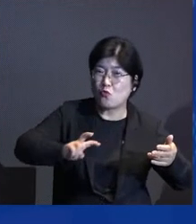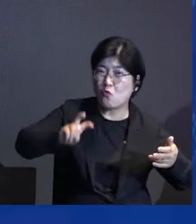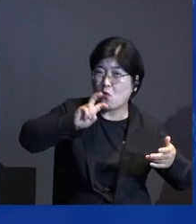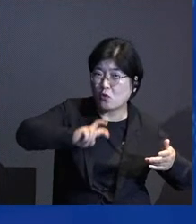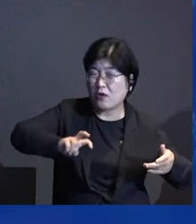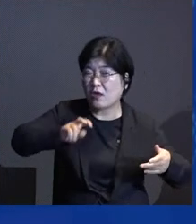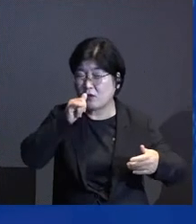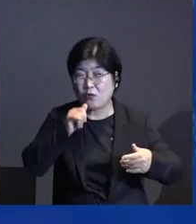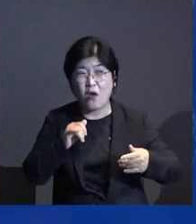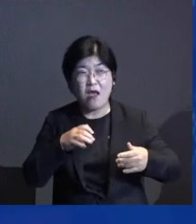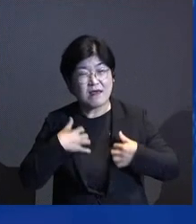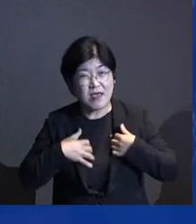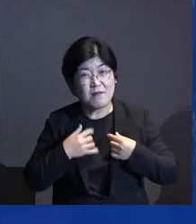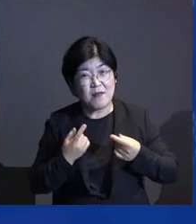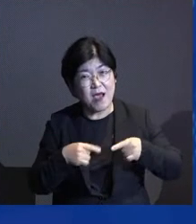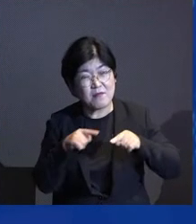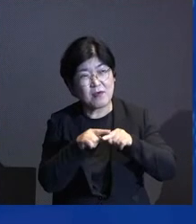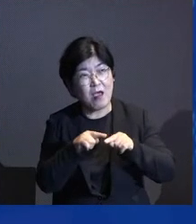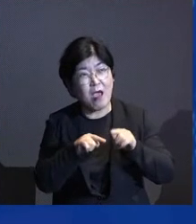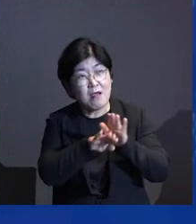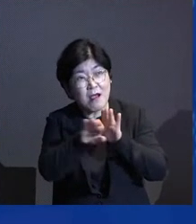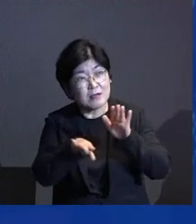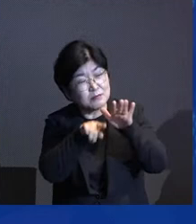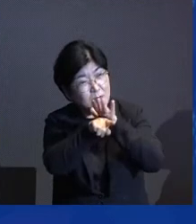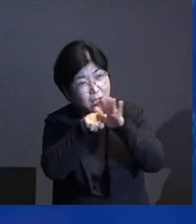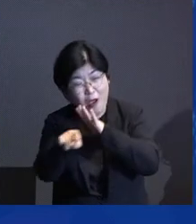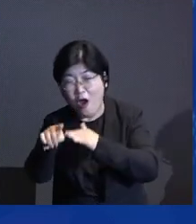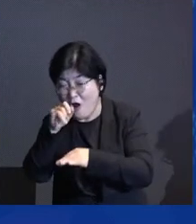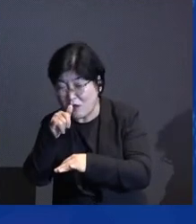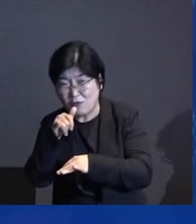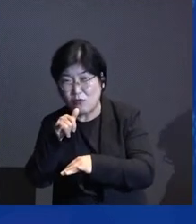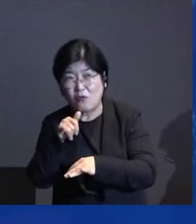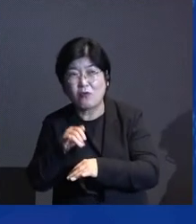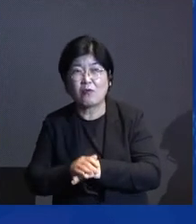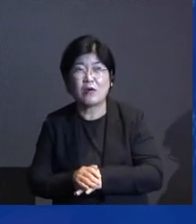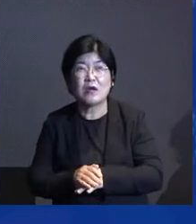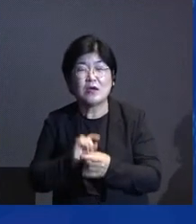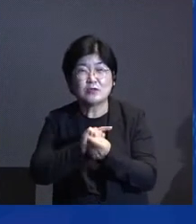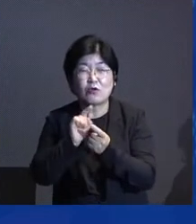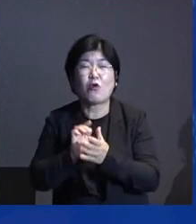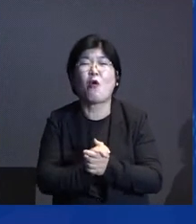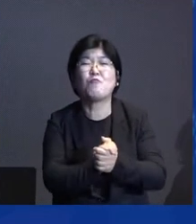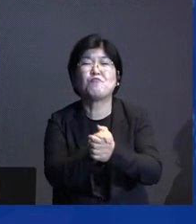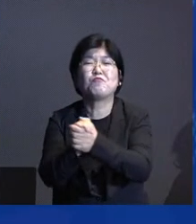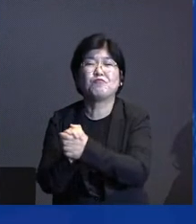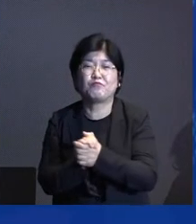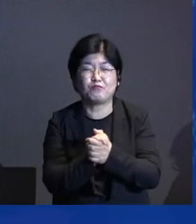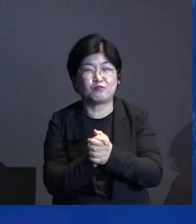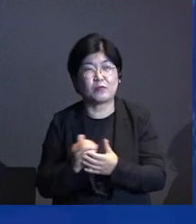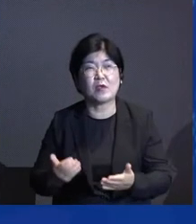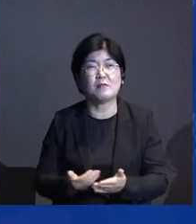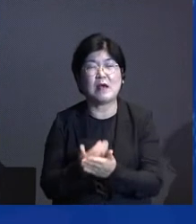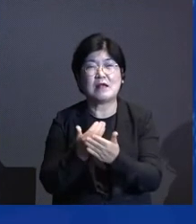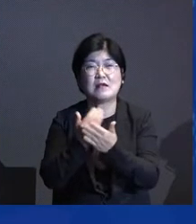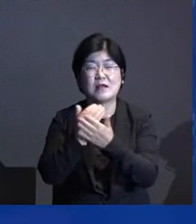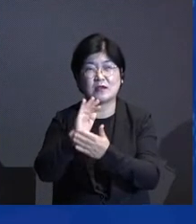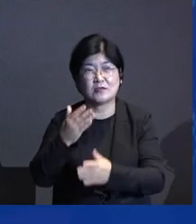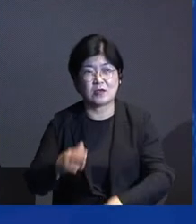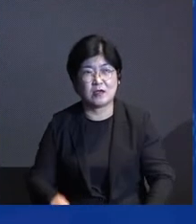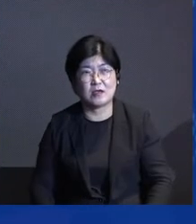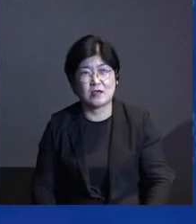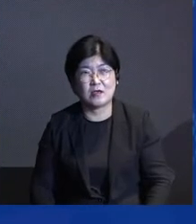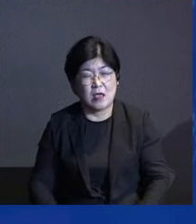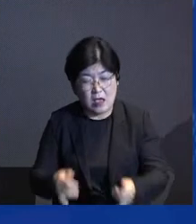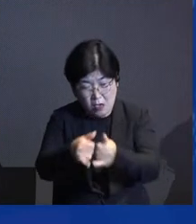visits. And it increases the connection, the bond, the social bond among community members.